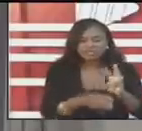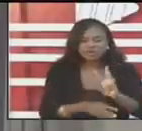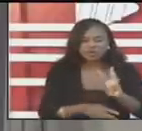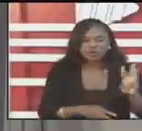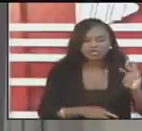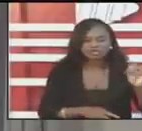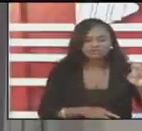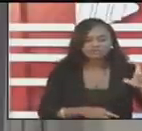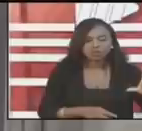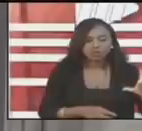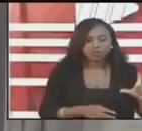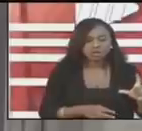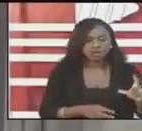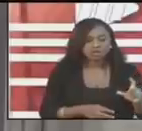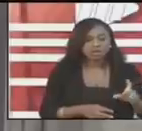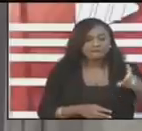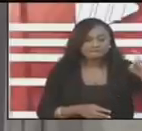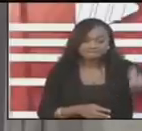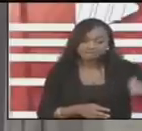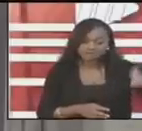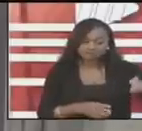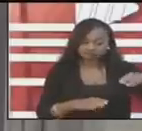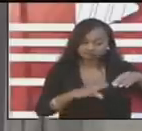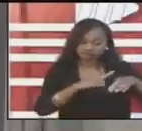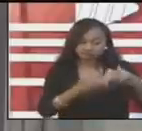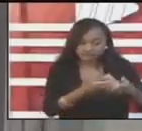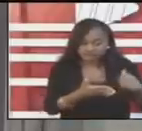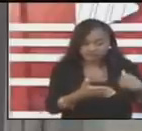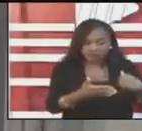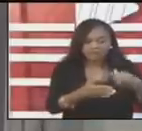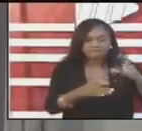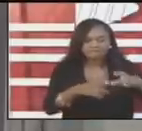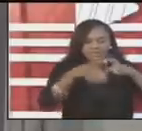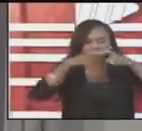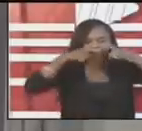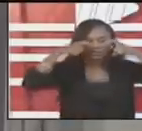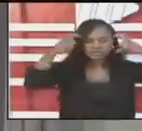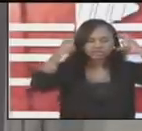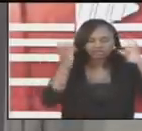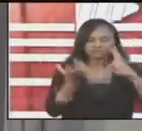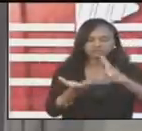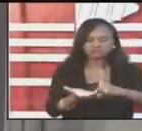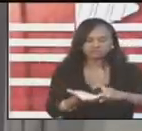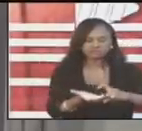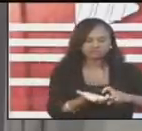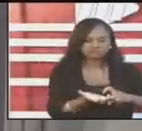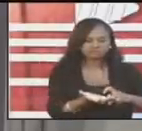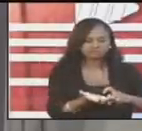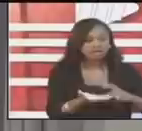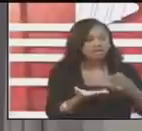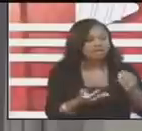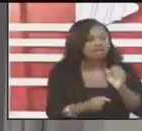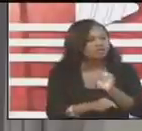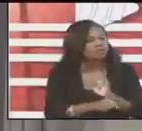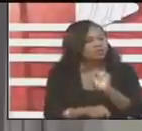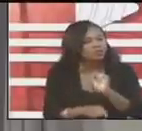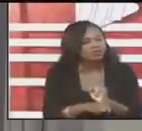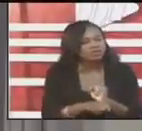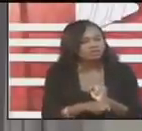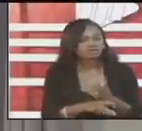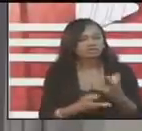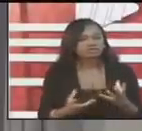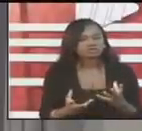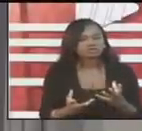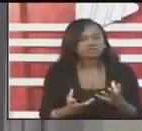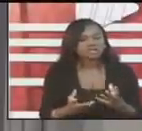policy when you walk in, you must sanitize and have a mask, and it works, I would like to see it done. If